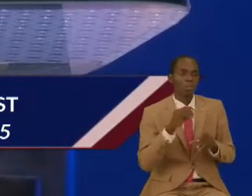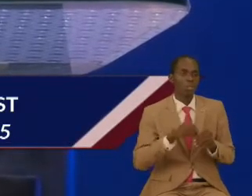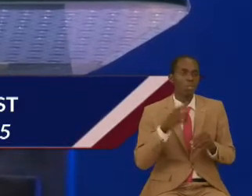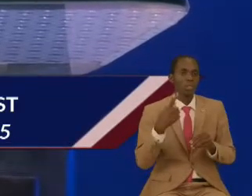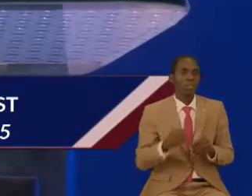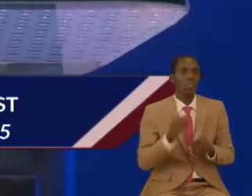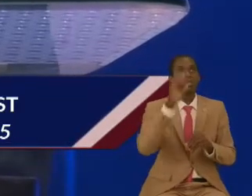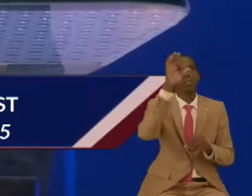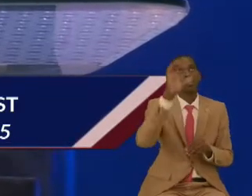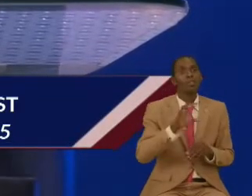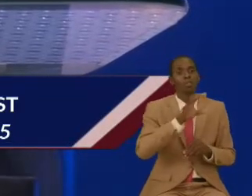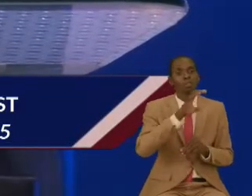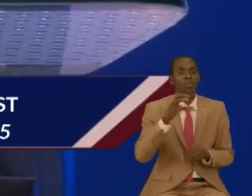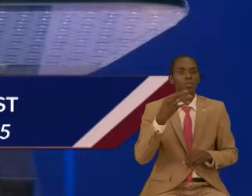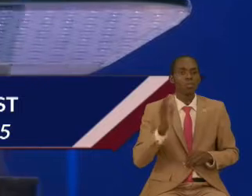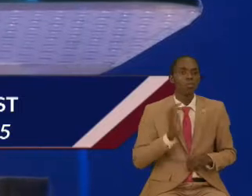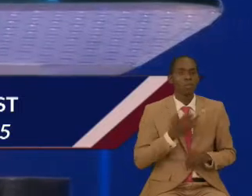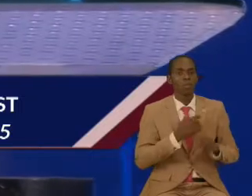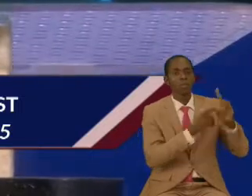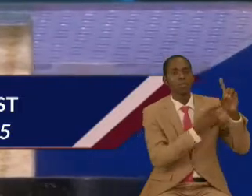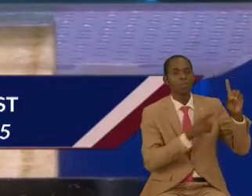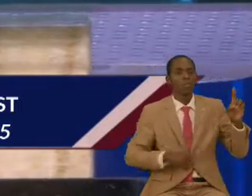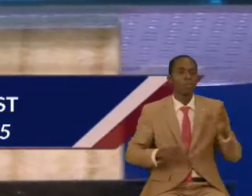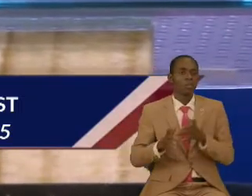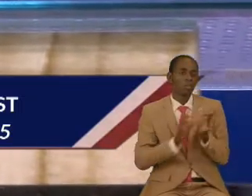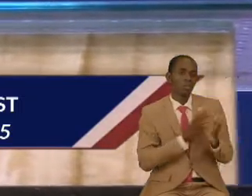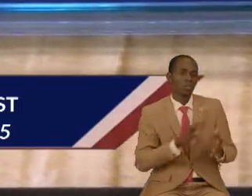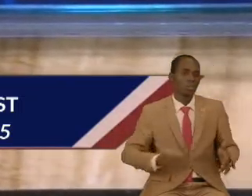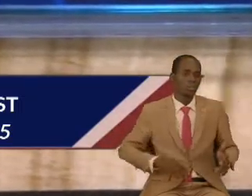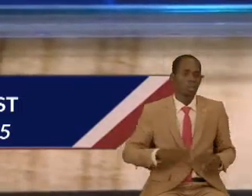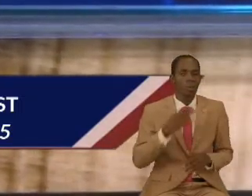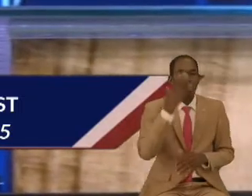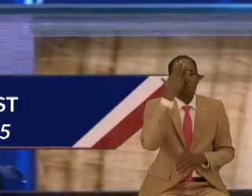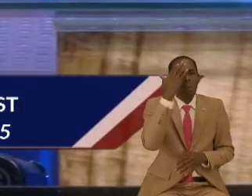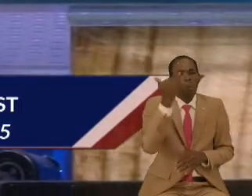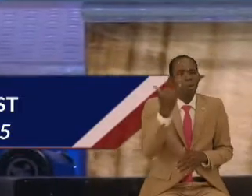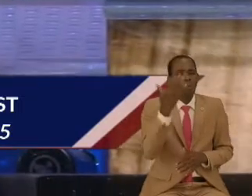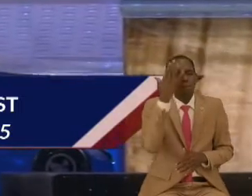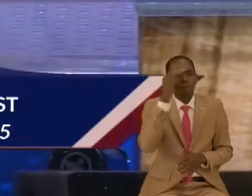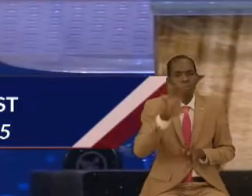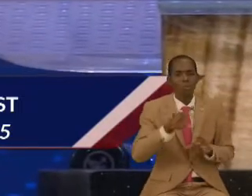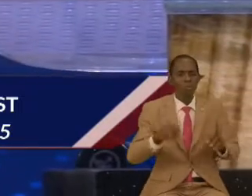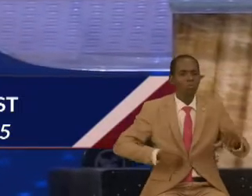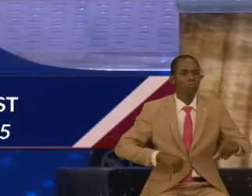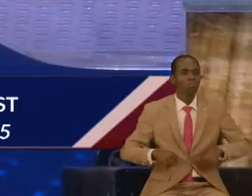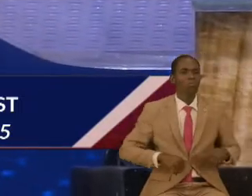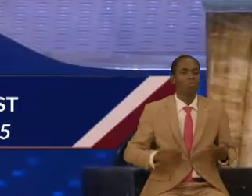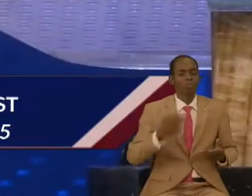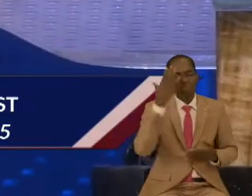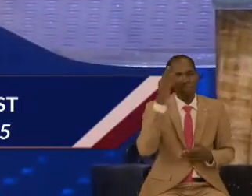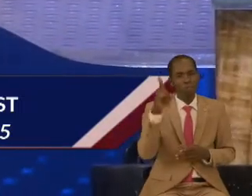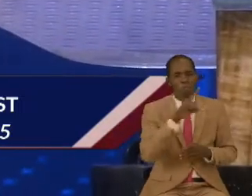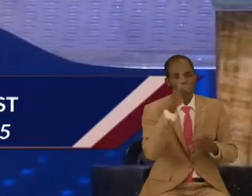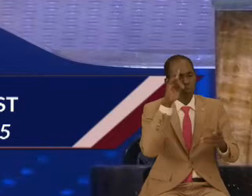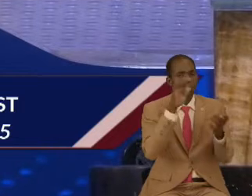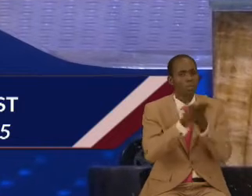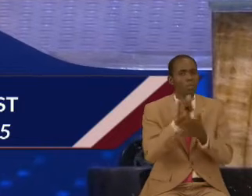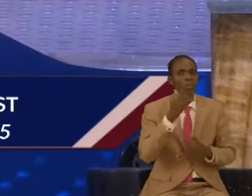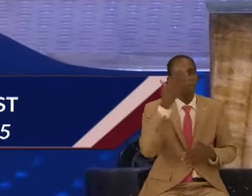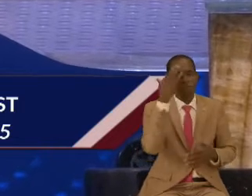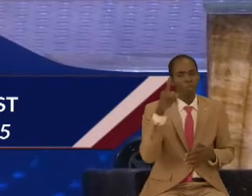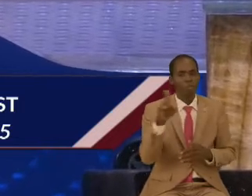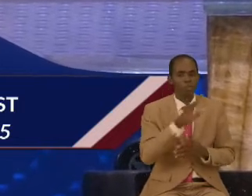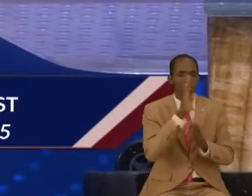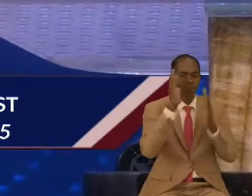Lord Jesus Christ. Why? Why do you glory? What do you believe? What do you